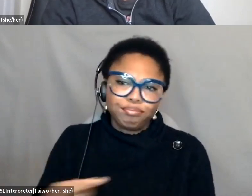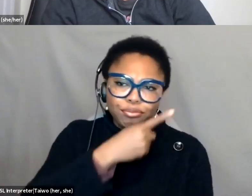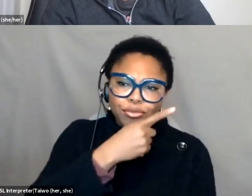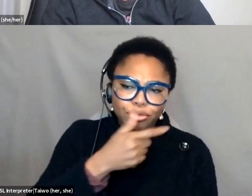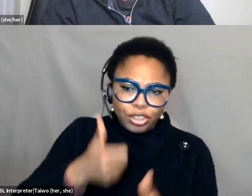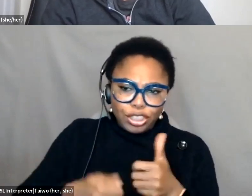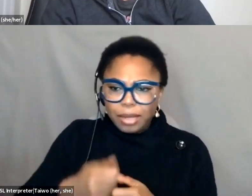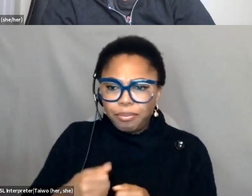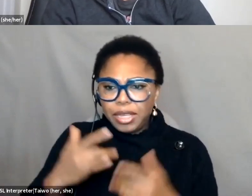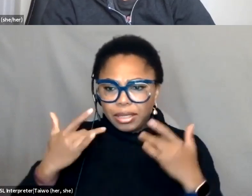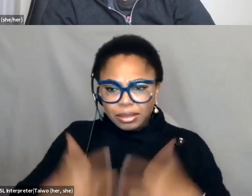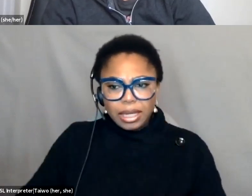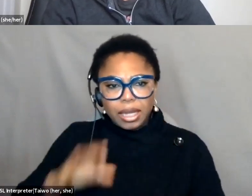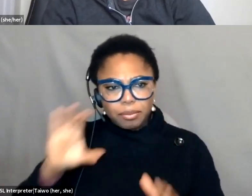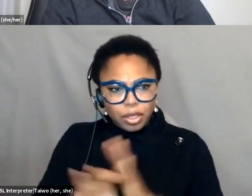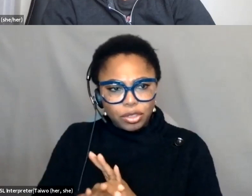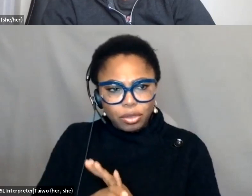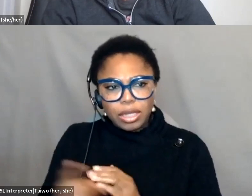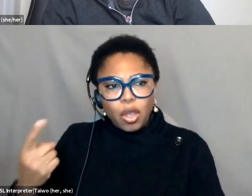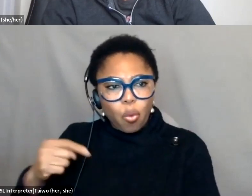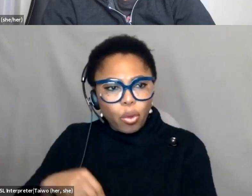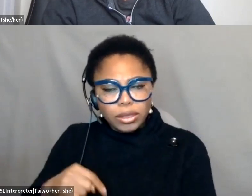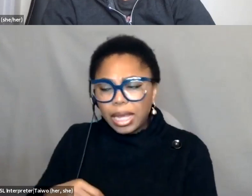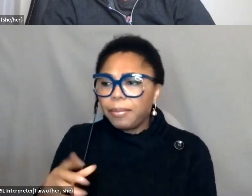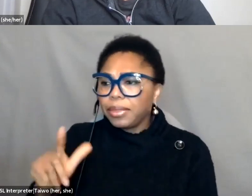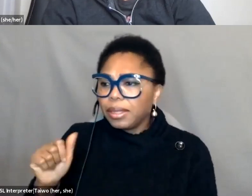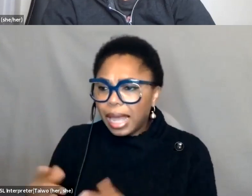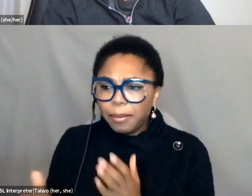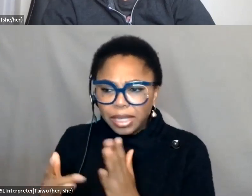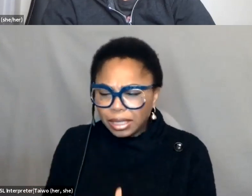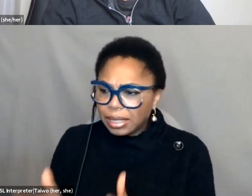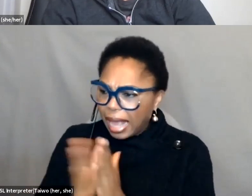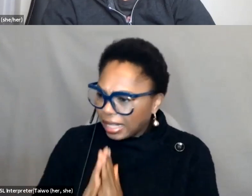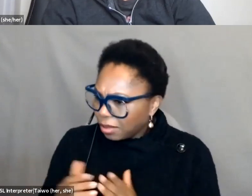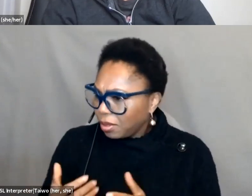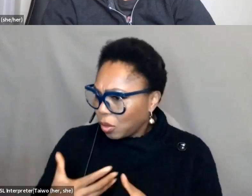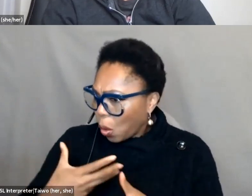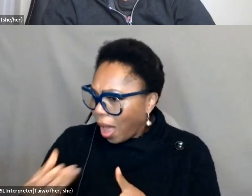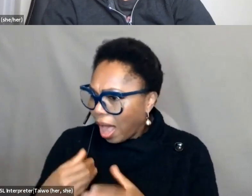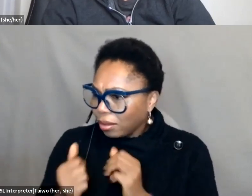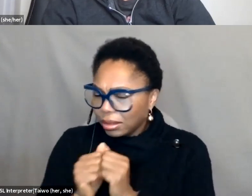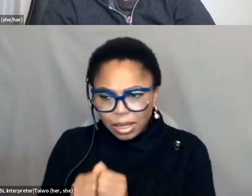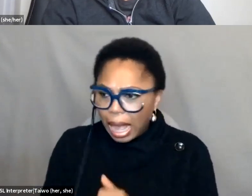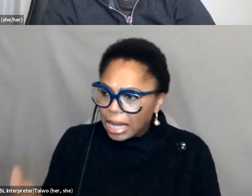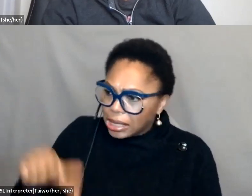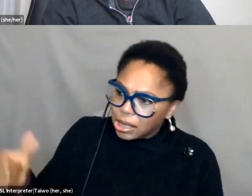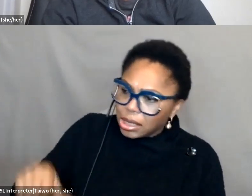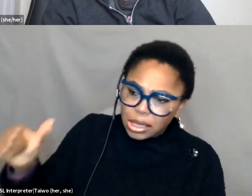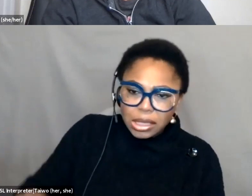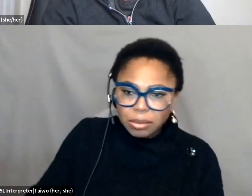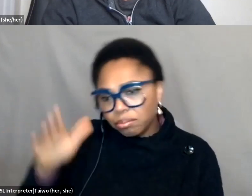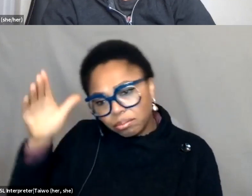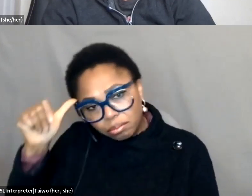photos. Then there was the time that lab technician kept asking me out despite my multiple rejections, and